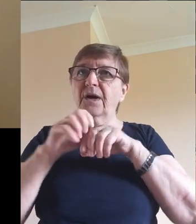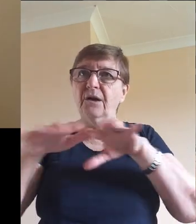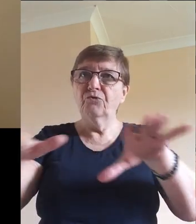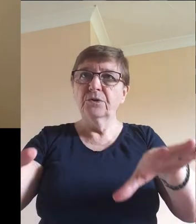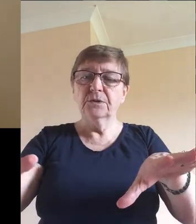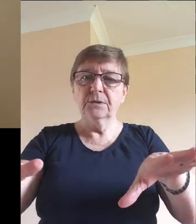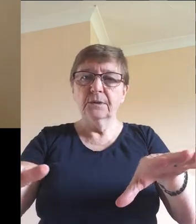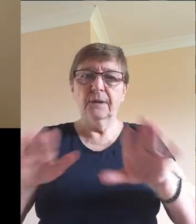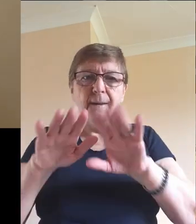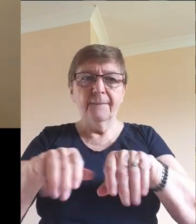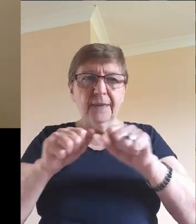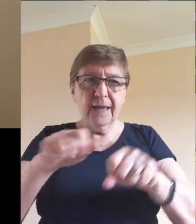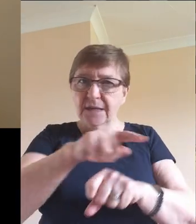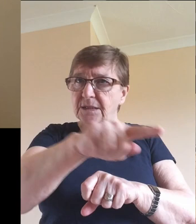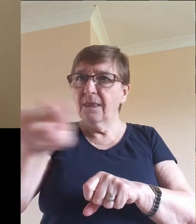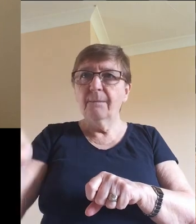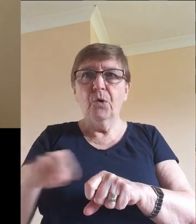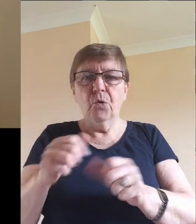worrying times.